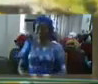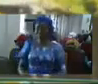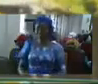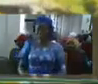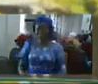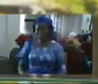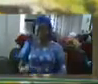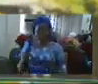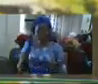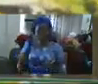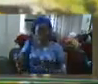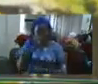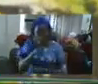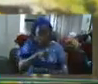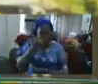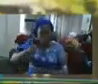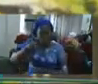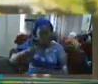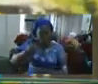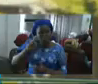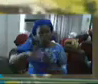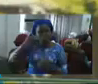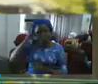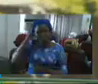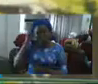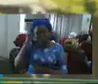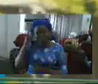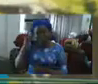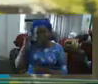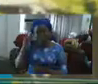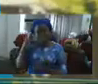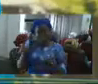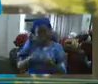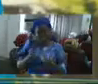Now, you need to understand, and I'm talking to you